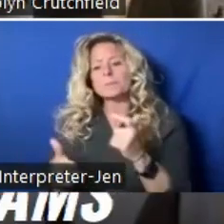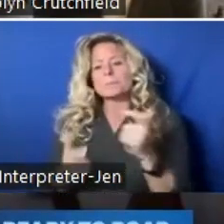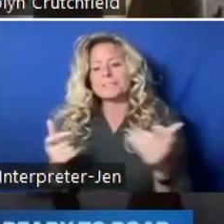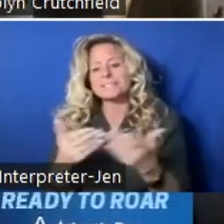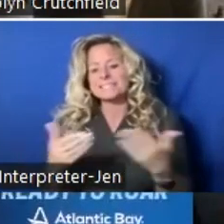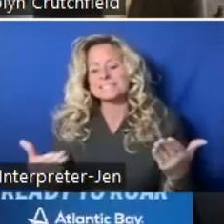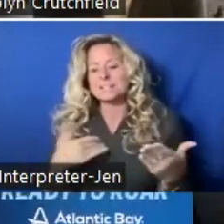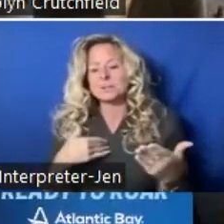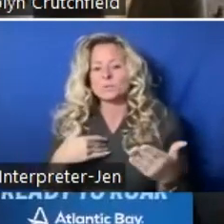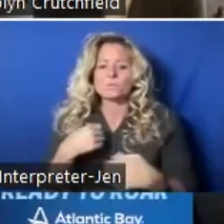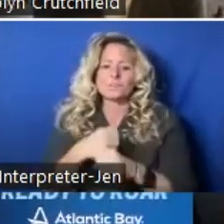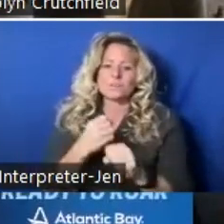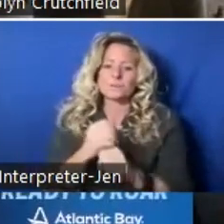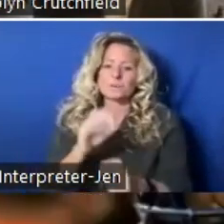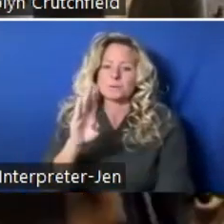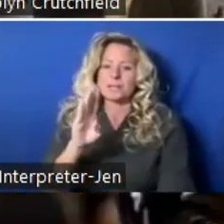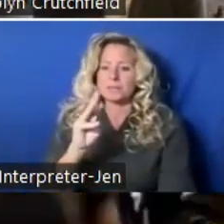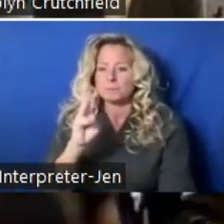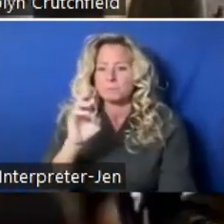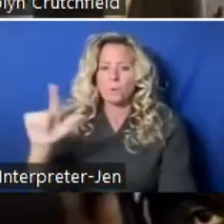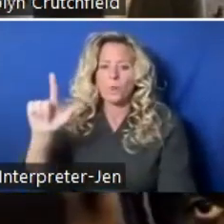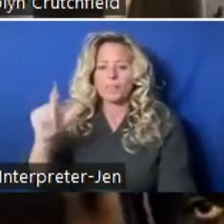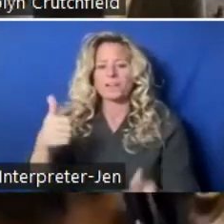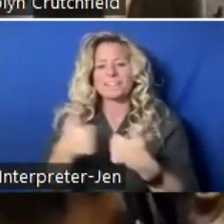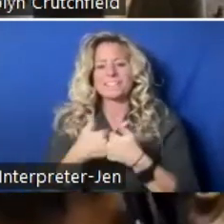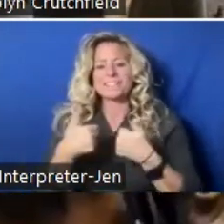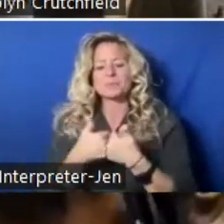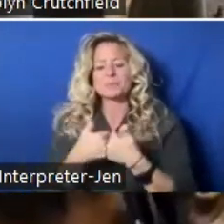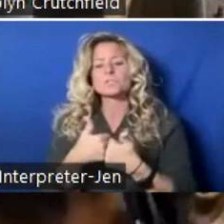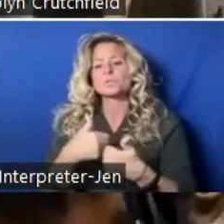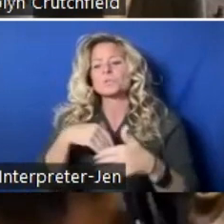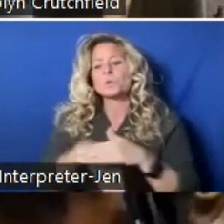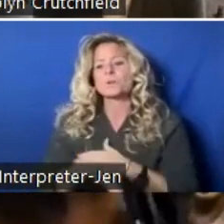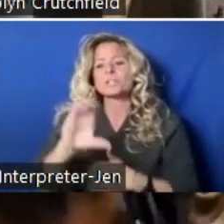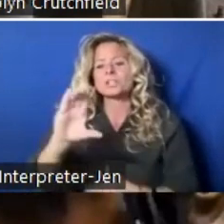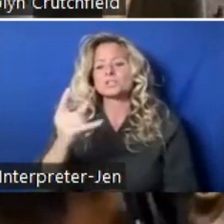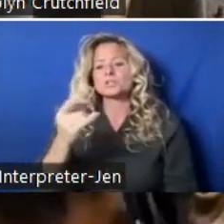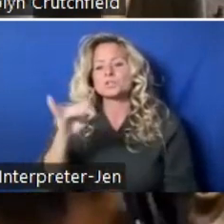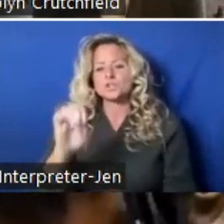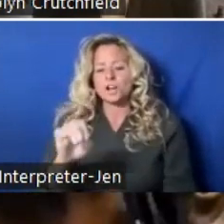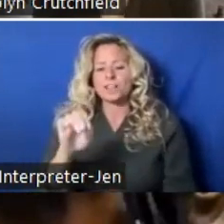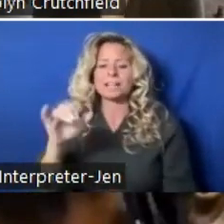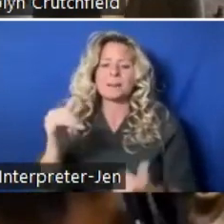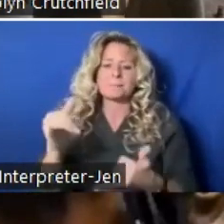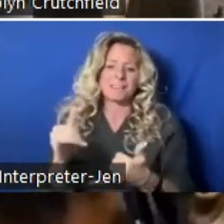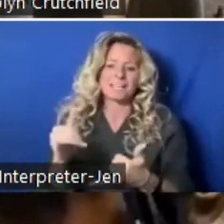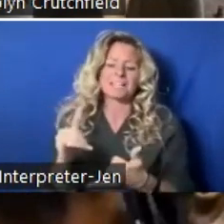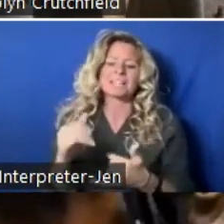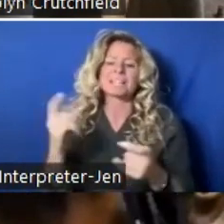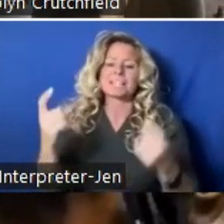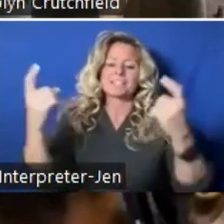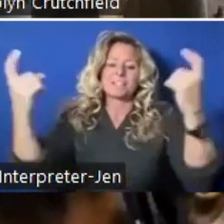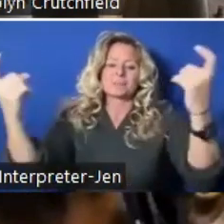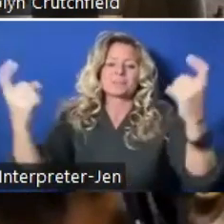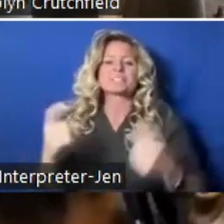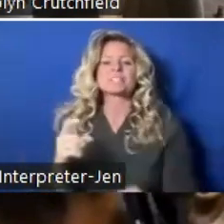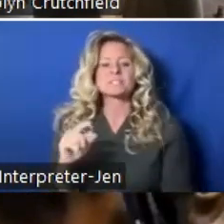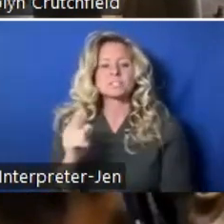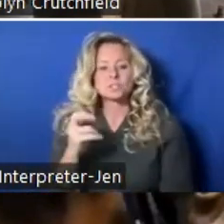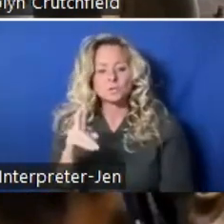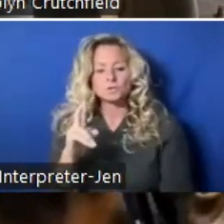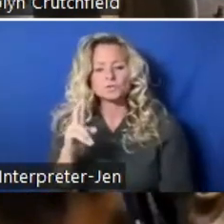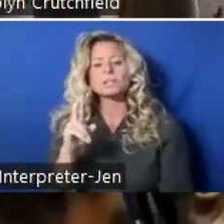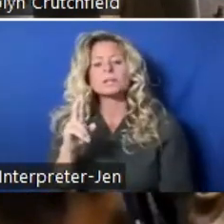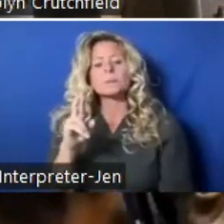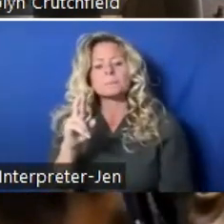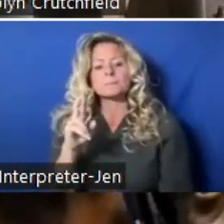is we made the bowl game. So we are going to Charlotte and playing in the famous Toastery Bowl against Western Kentucky